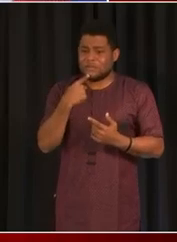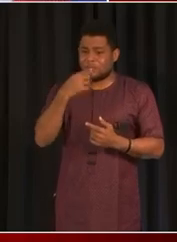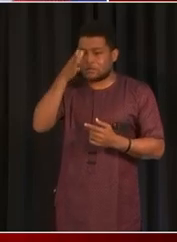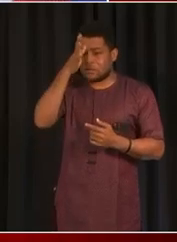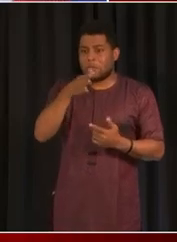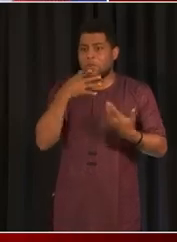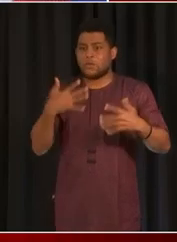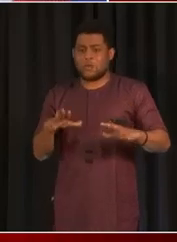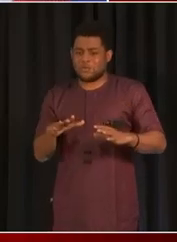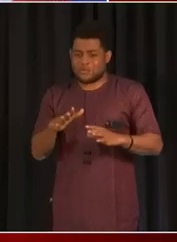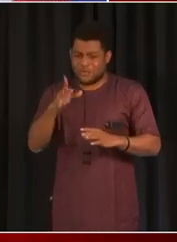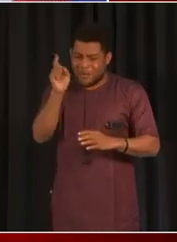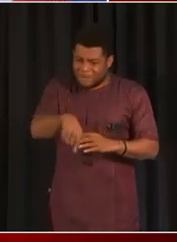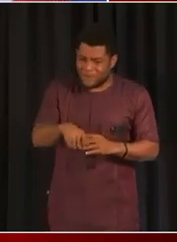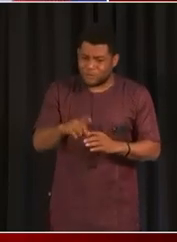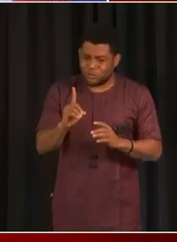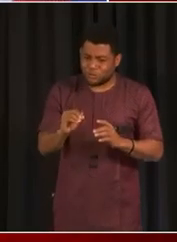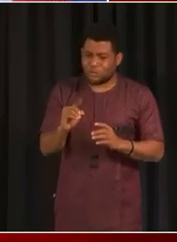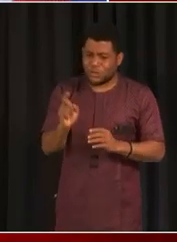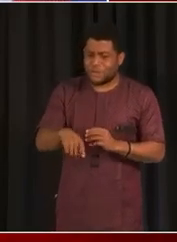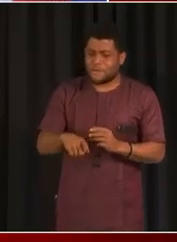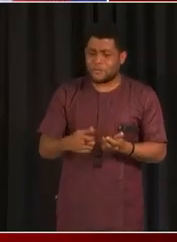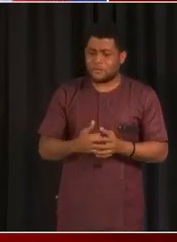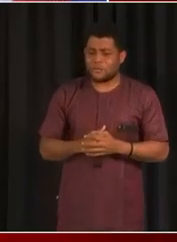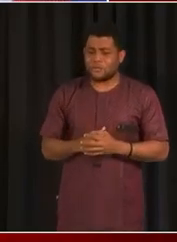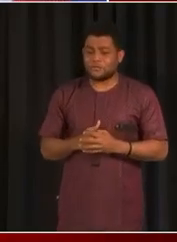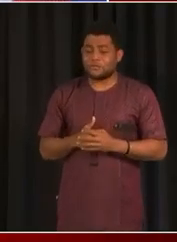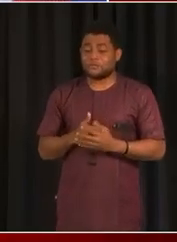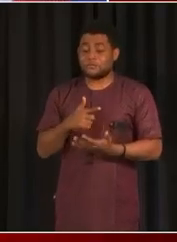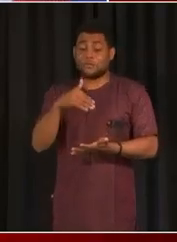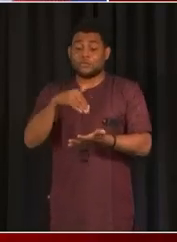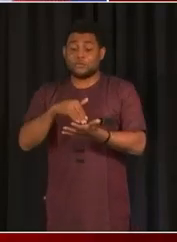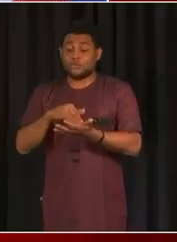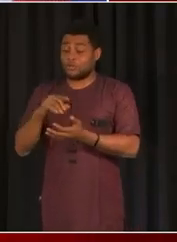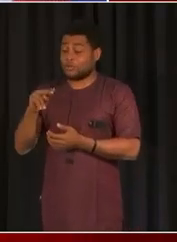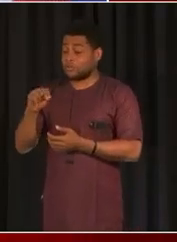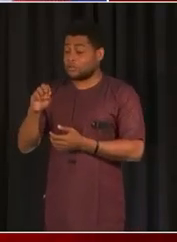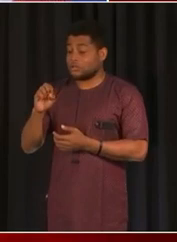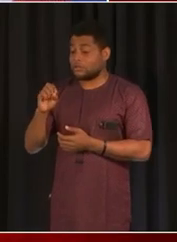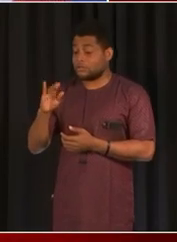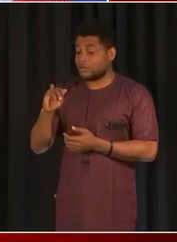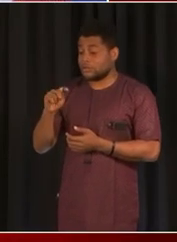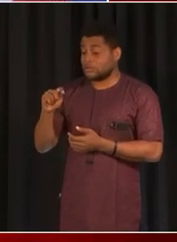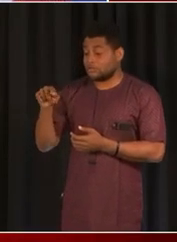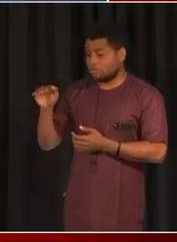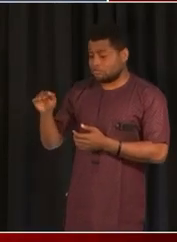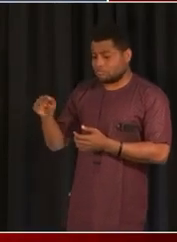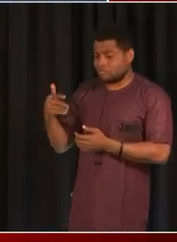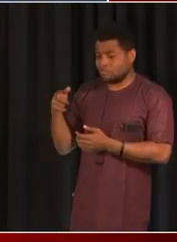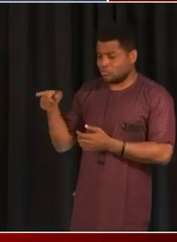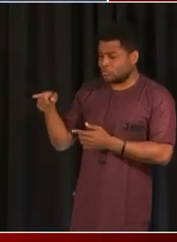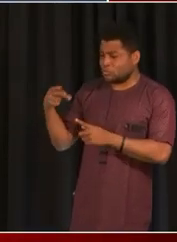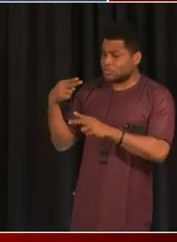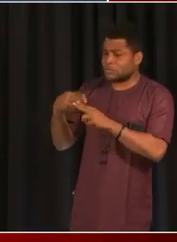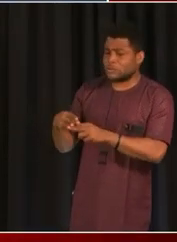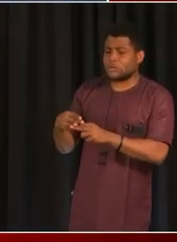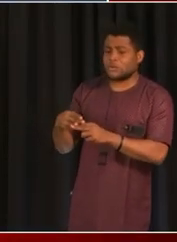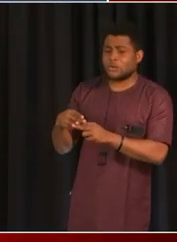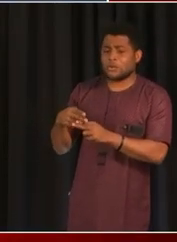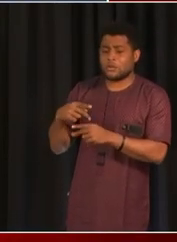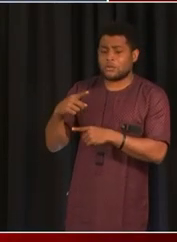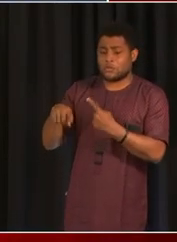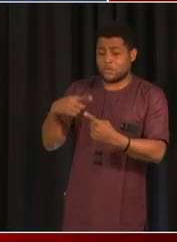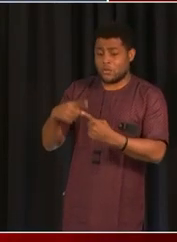Yes. A couple follow-ups for Dr. Nesbitt. Dr. Nesbitt, you had mentioned on once one of the